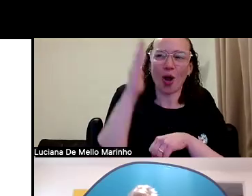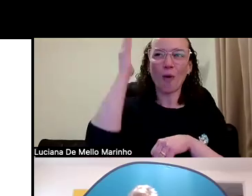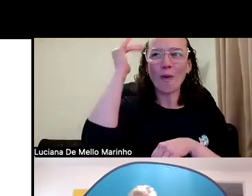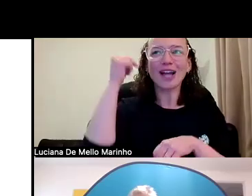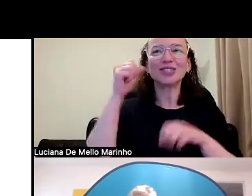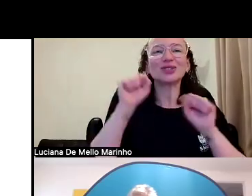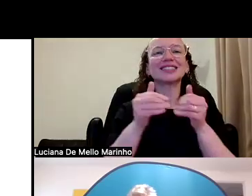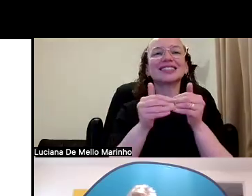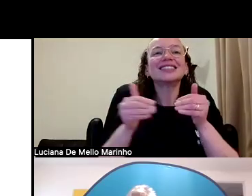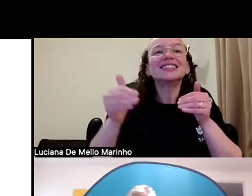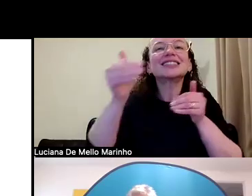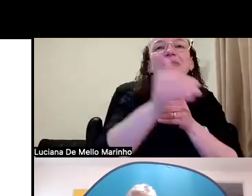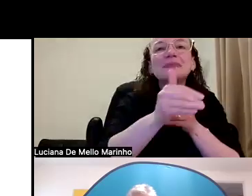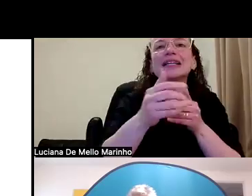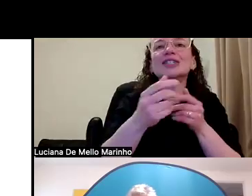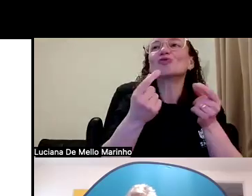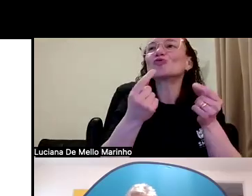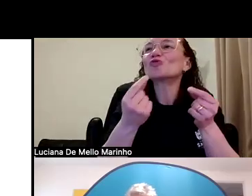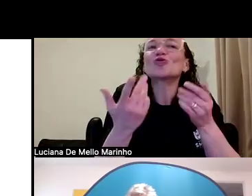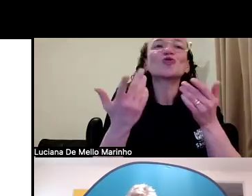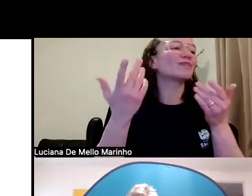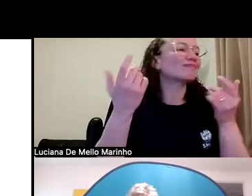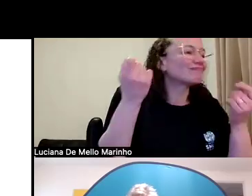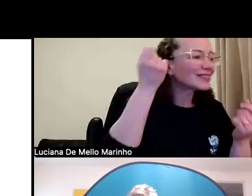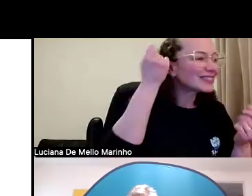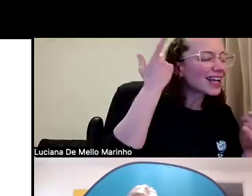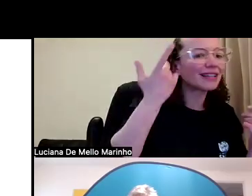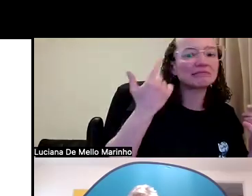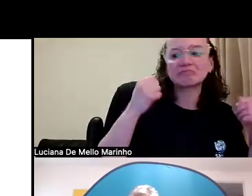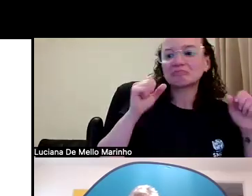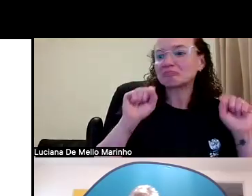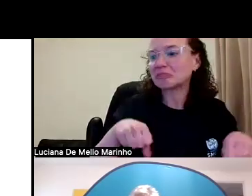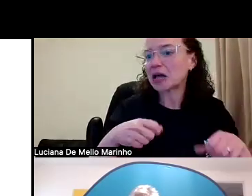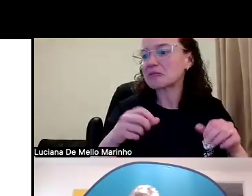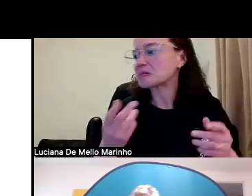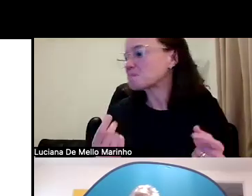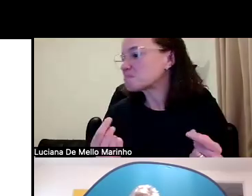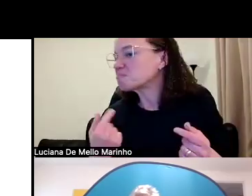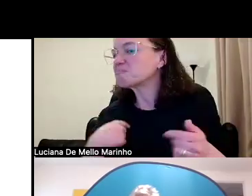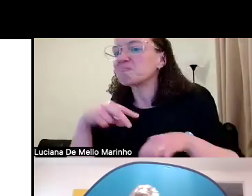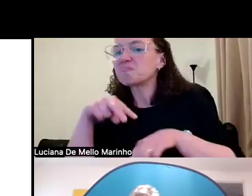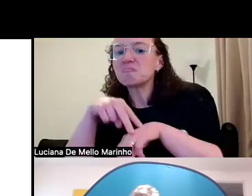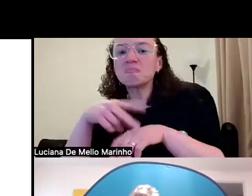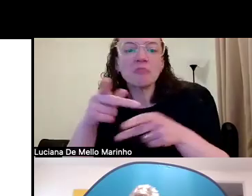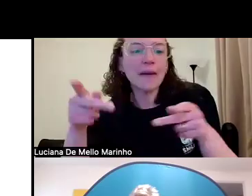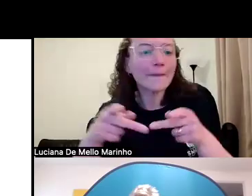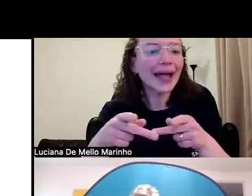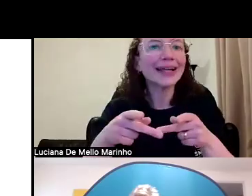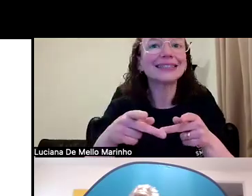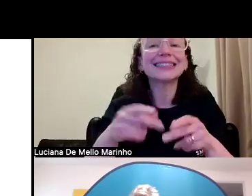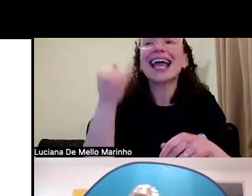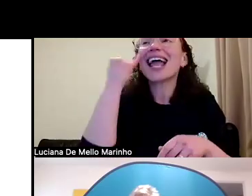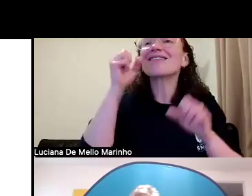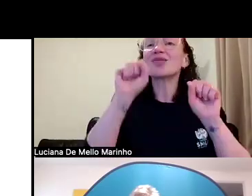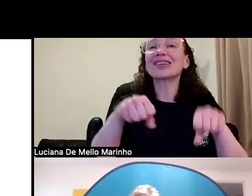Always arrive early. Why? So that you can have time to establish that rapport, make sure there's an understanding that you